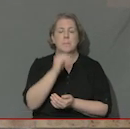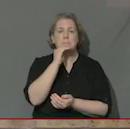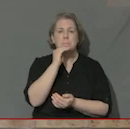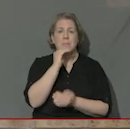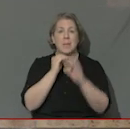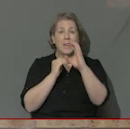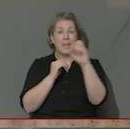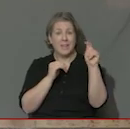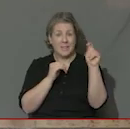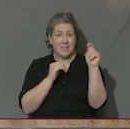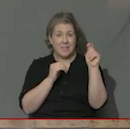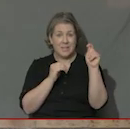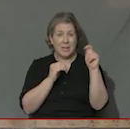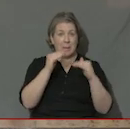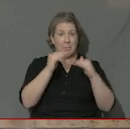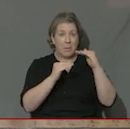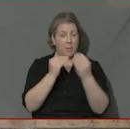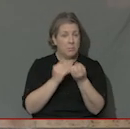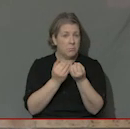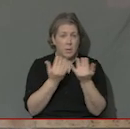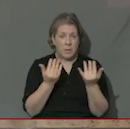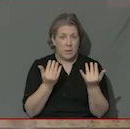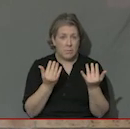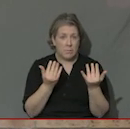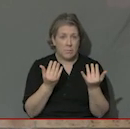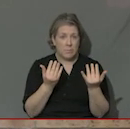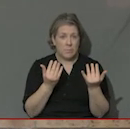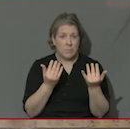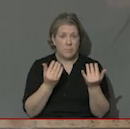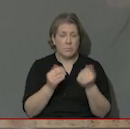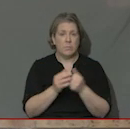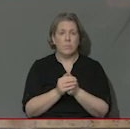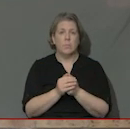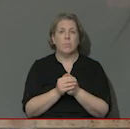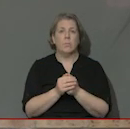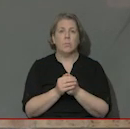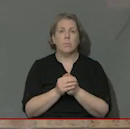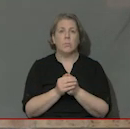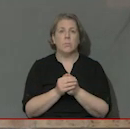balance. It's a credit balance. Sorry, so it looks like that.